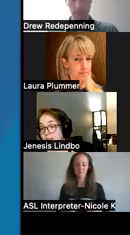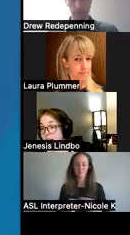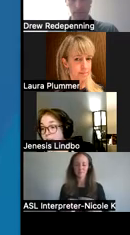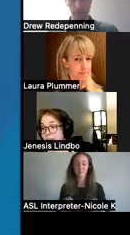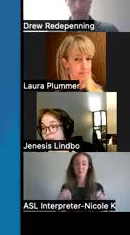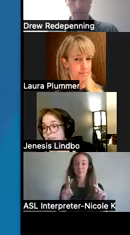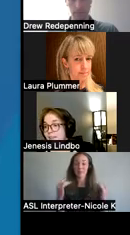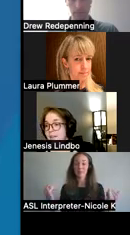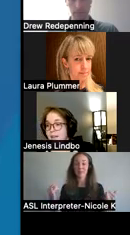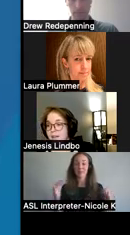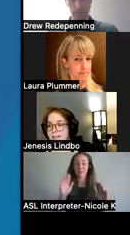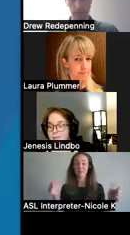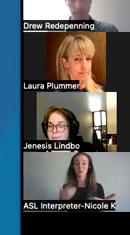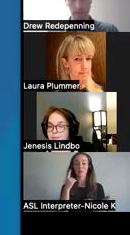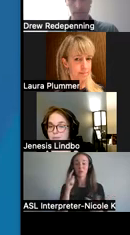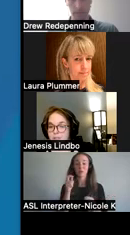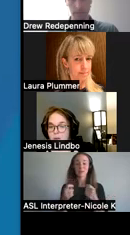Introduction on adapted gaming.